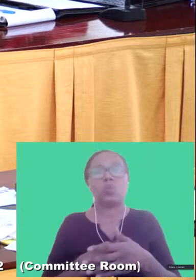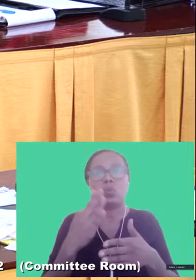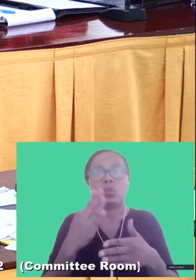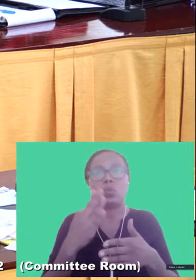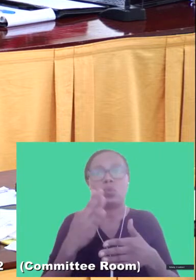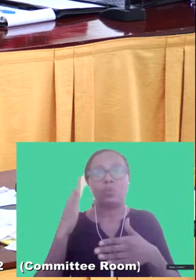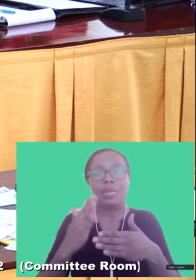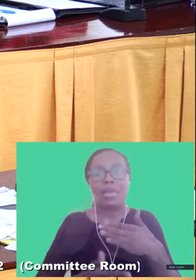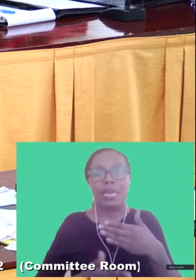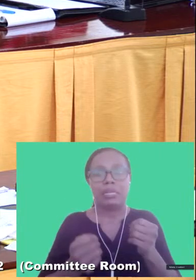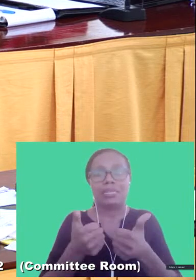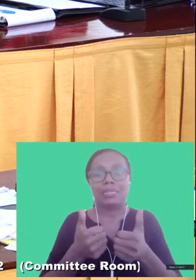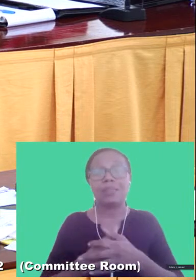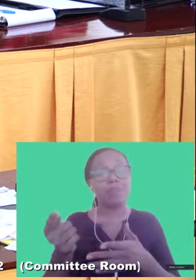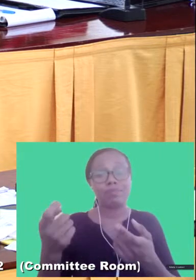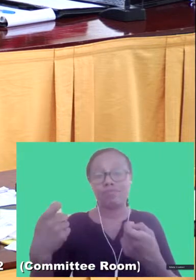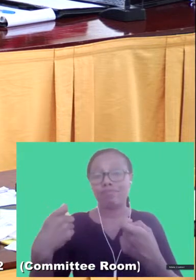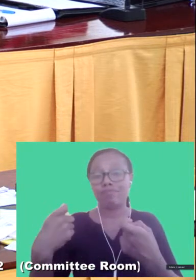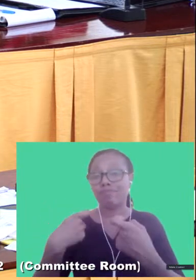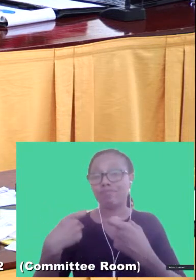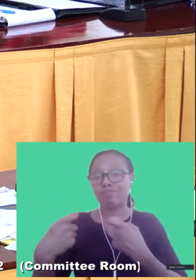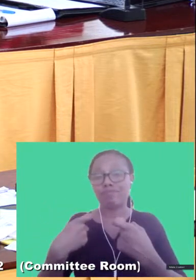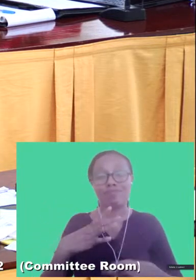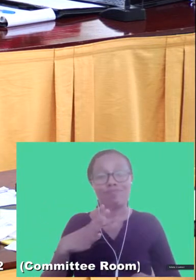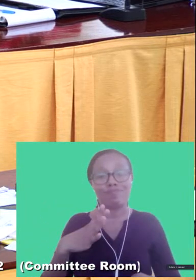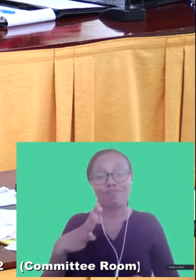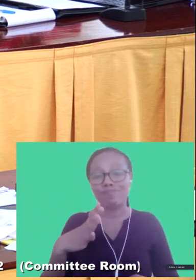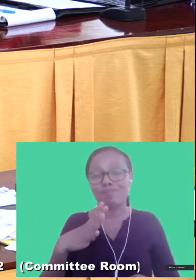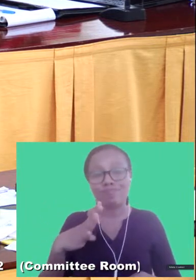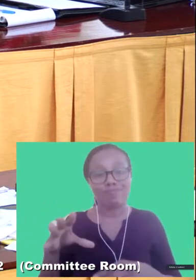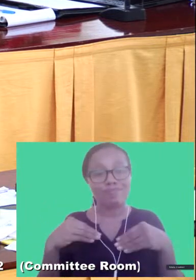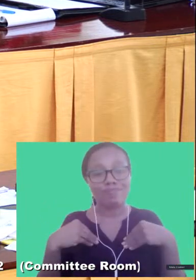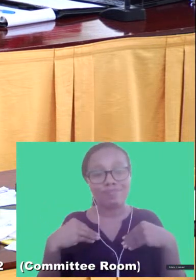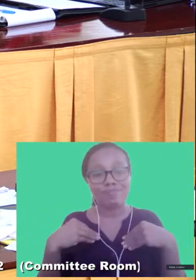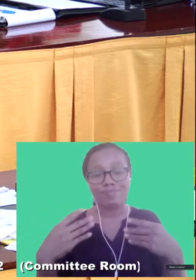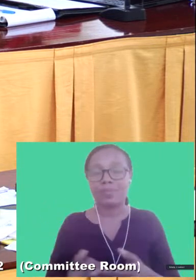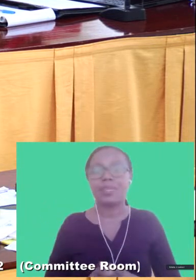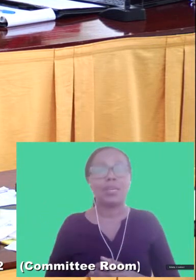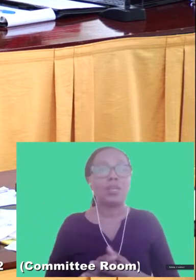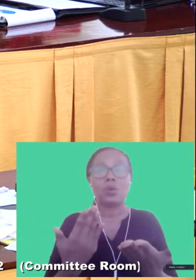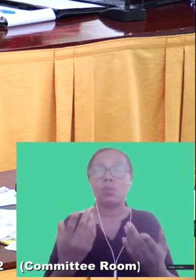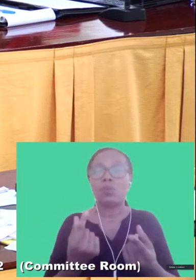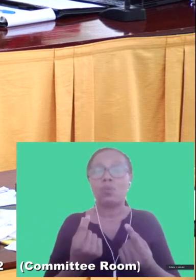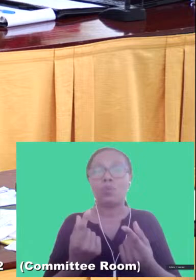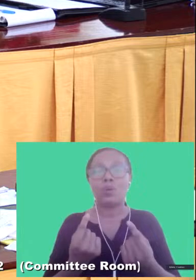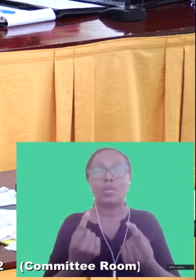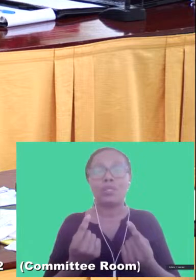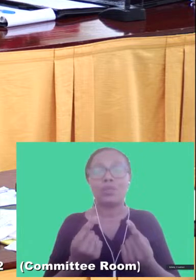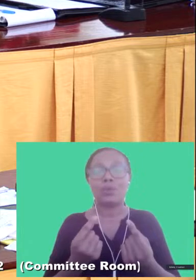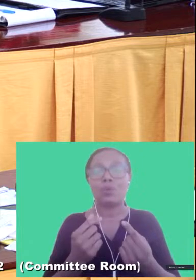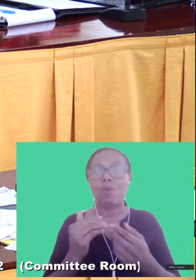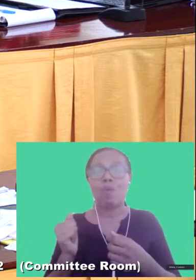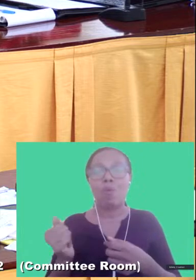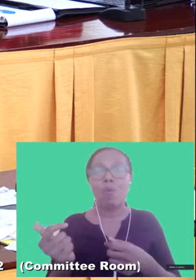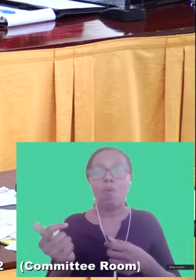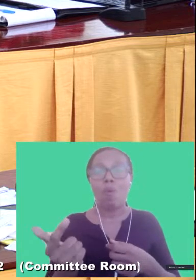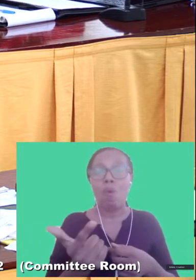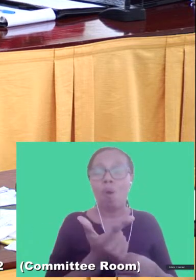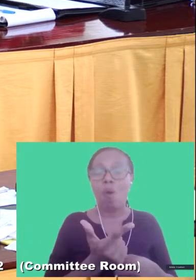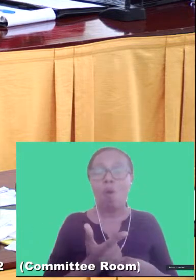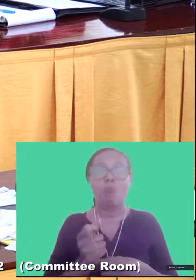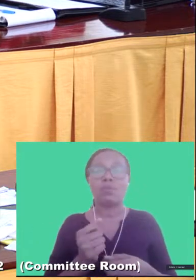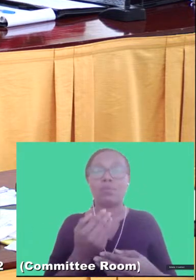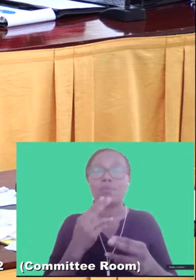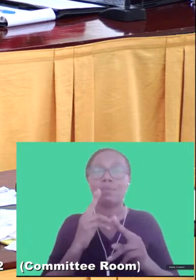all honourable members for their questions. I want to thank all the members of my team